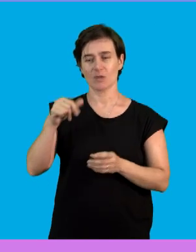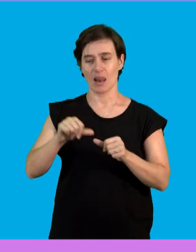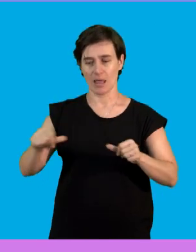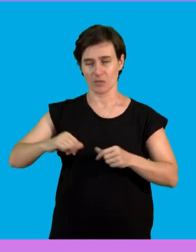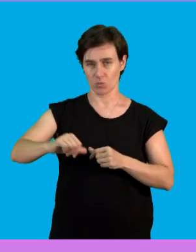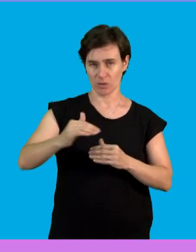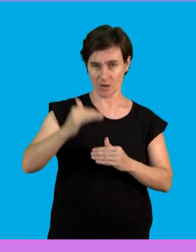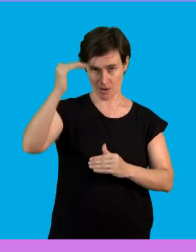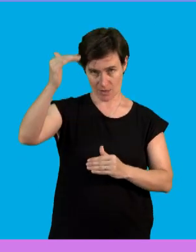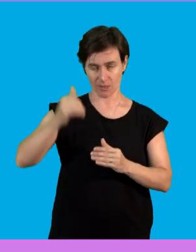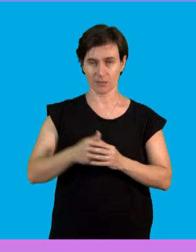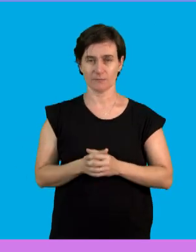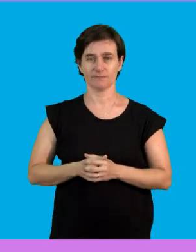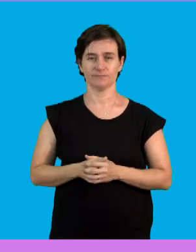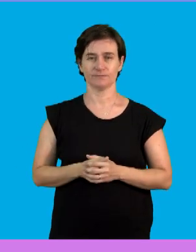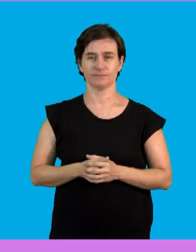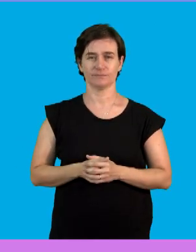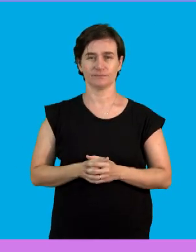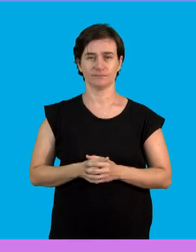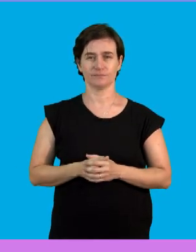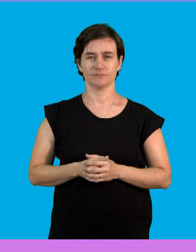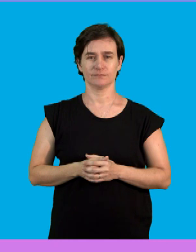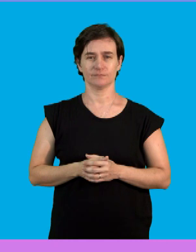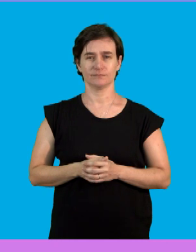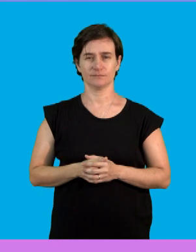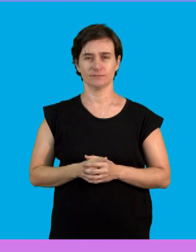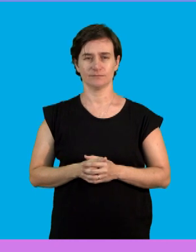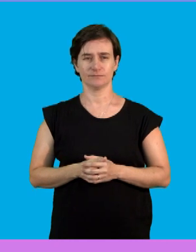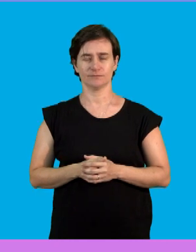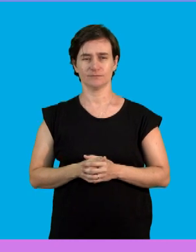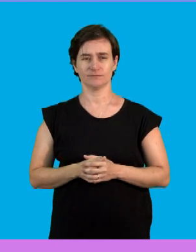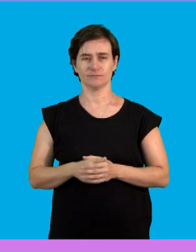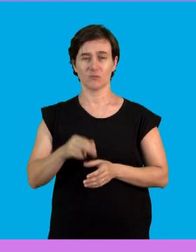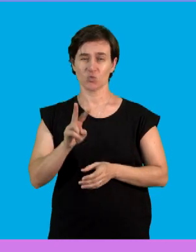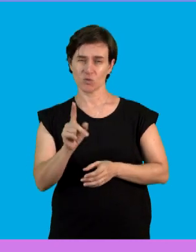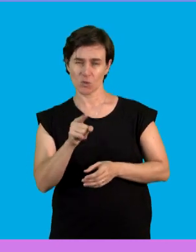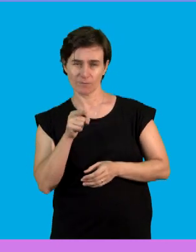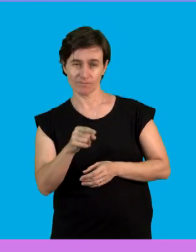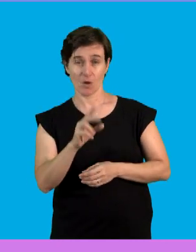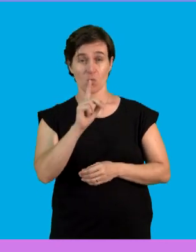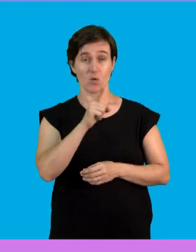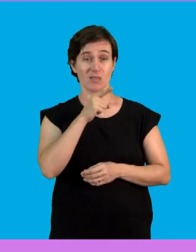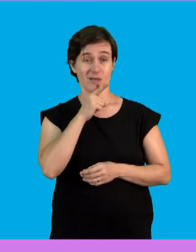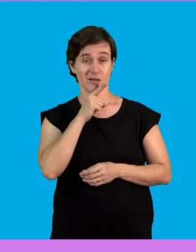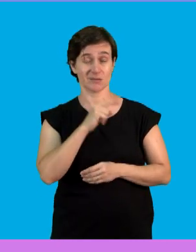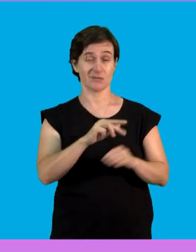width, and the height that we compiled, and then you will see it is